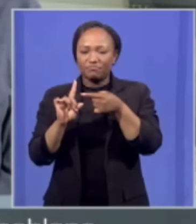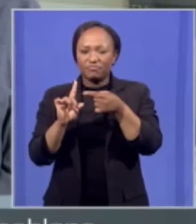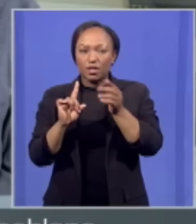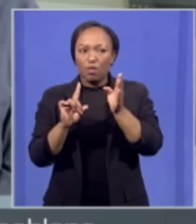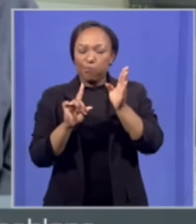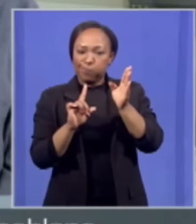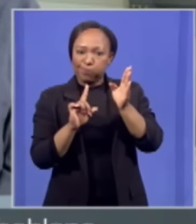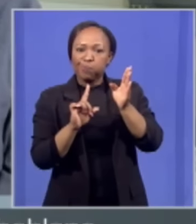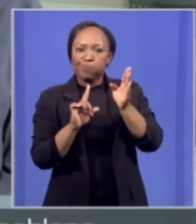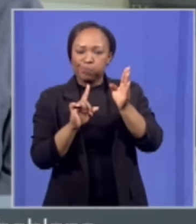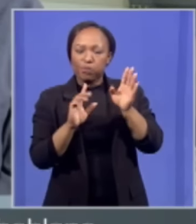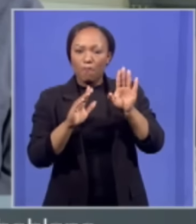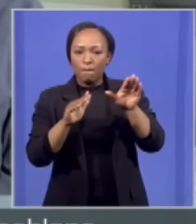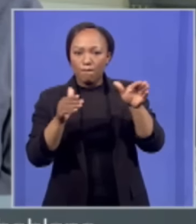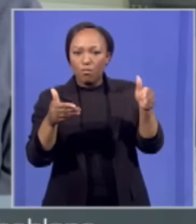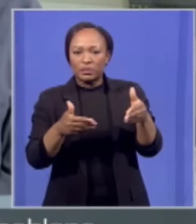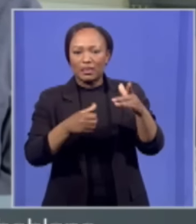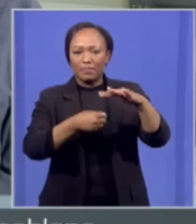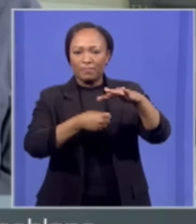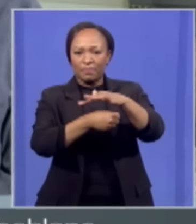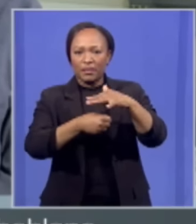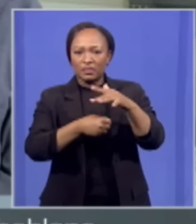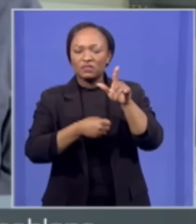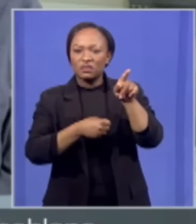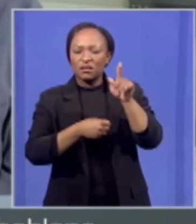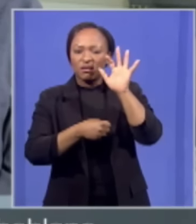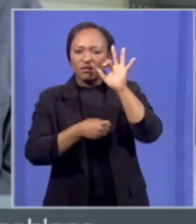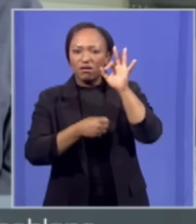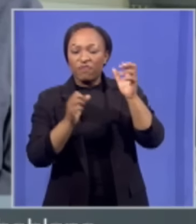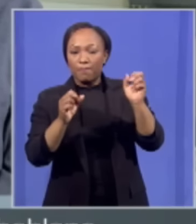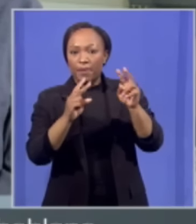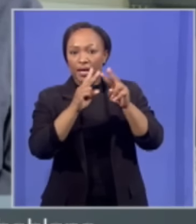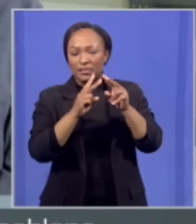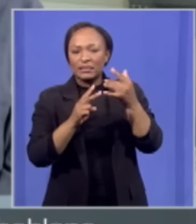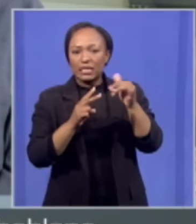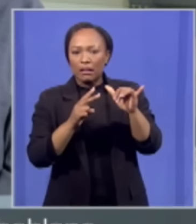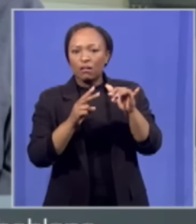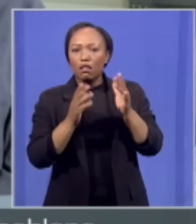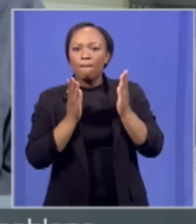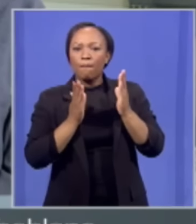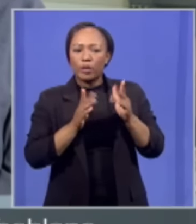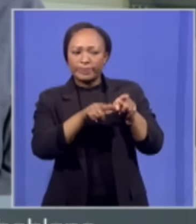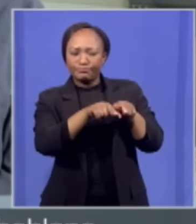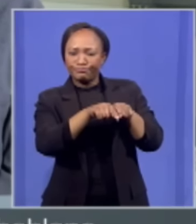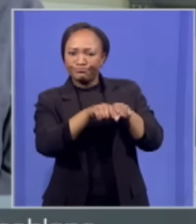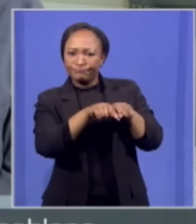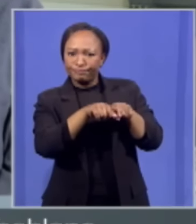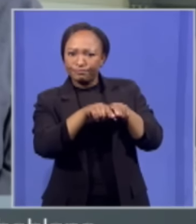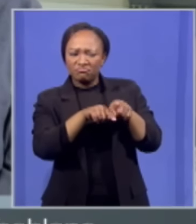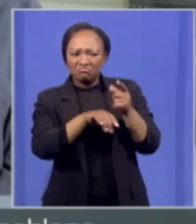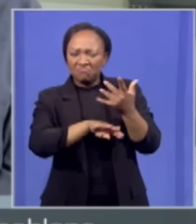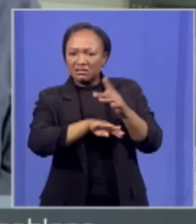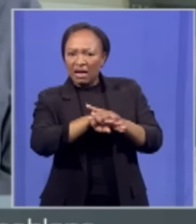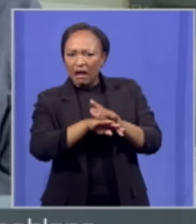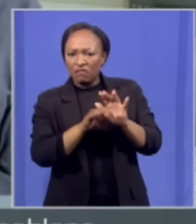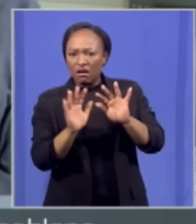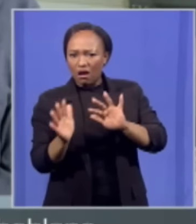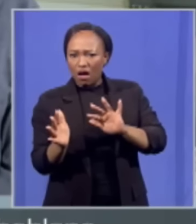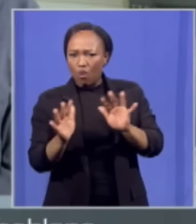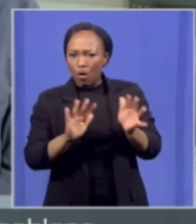the authorities were still busy with with autopsy. So I'm happy to say that